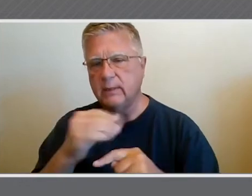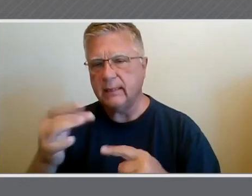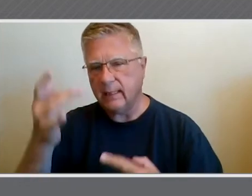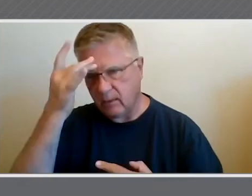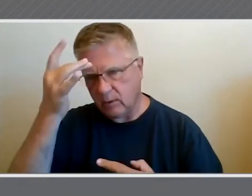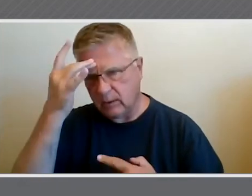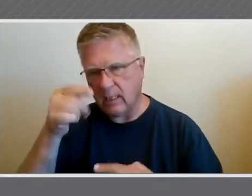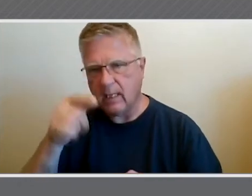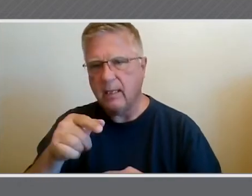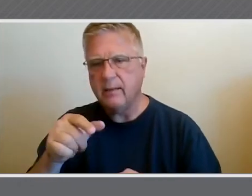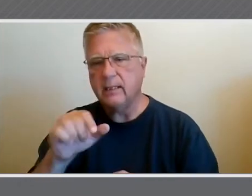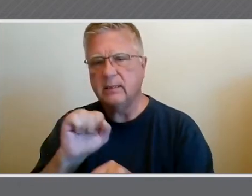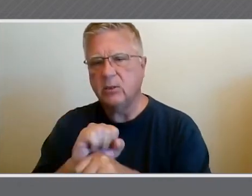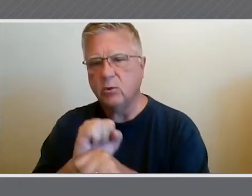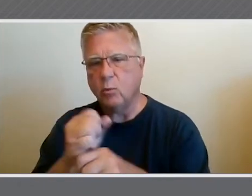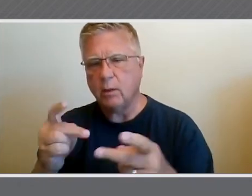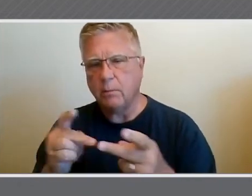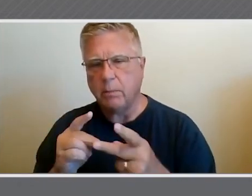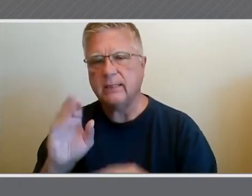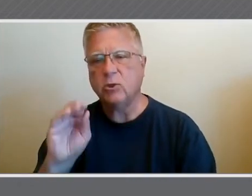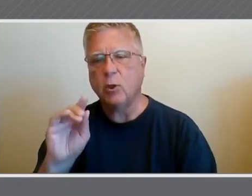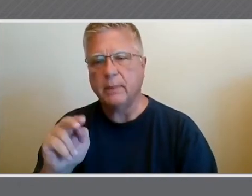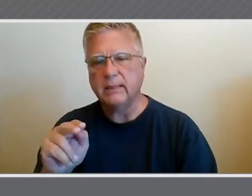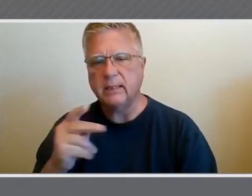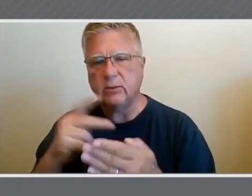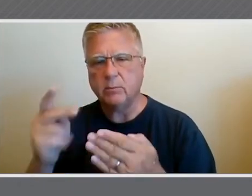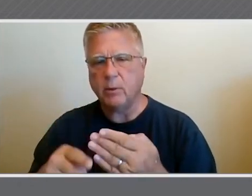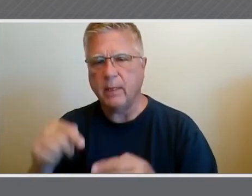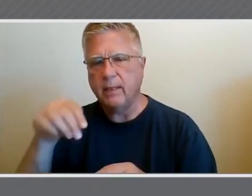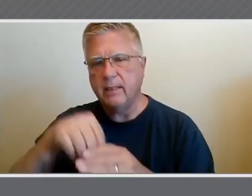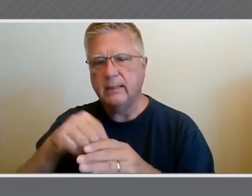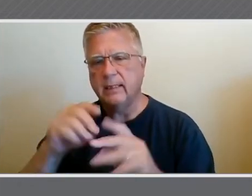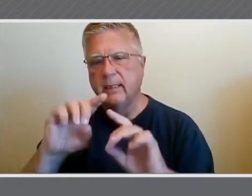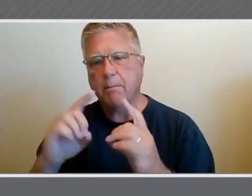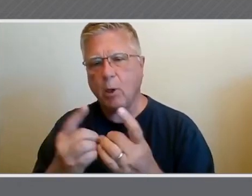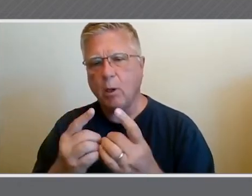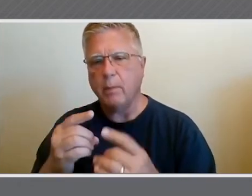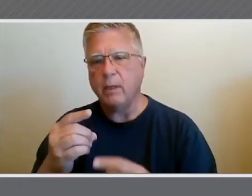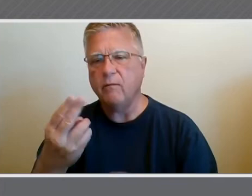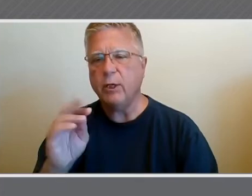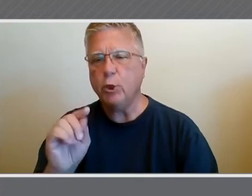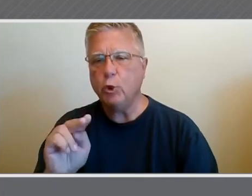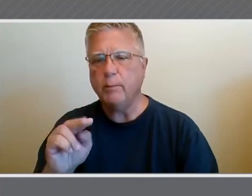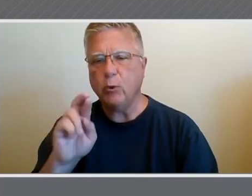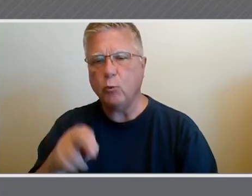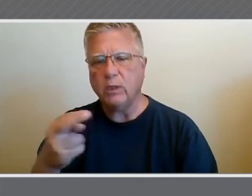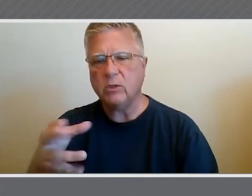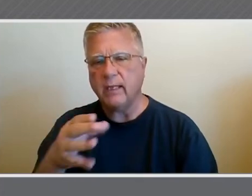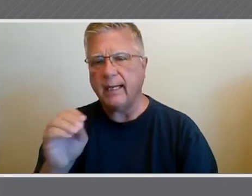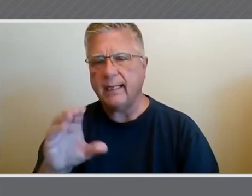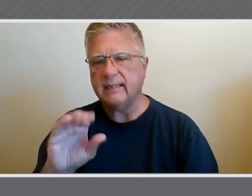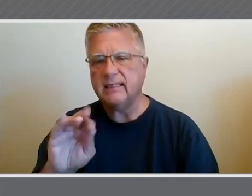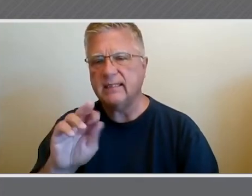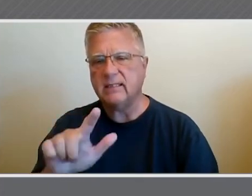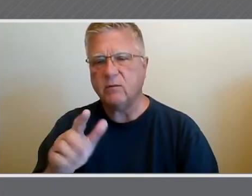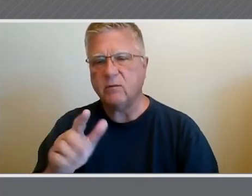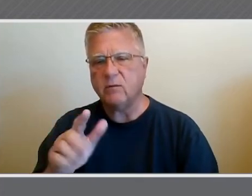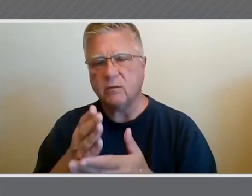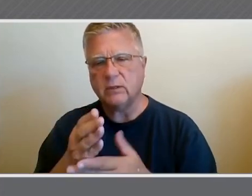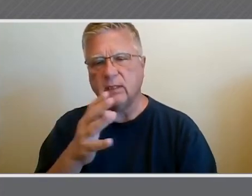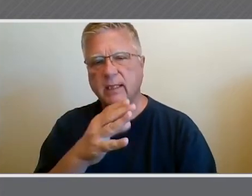program that is managed and housed in the Department of Human Resources and Civil Service. And those budgeted costs